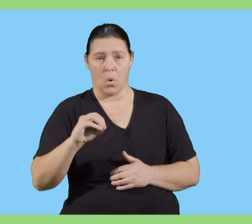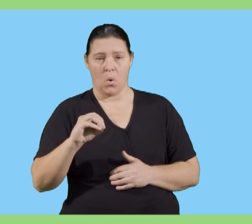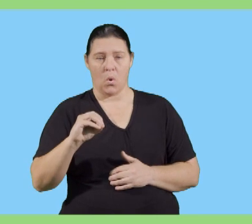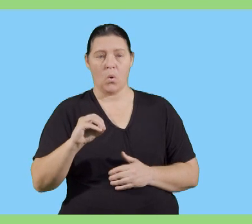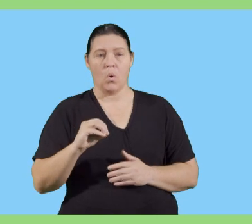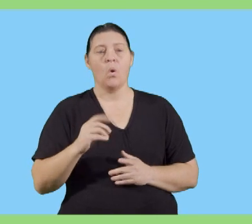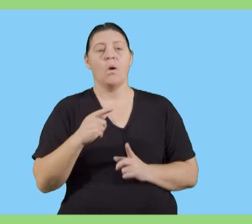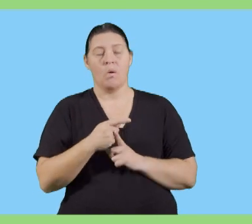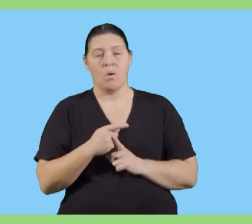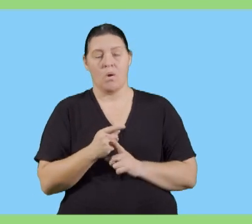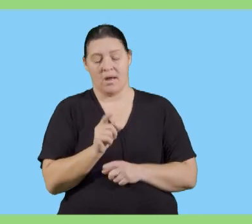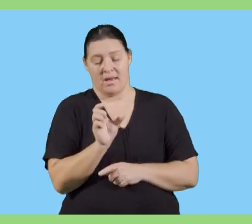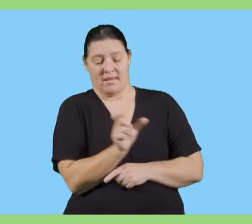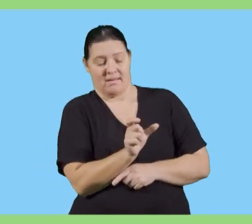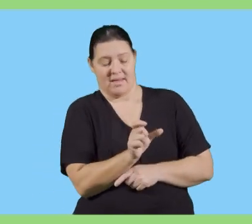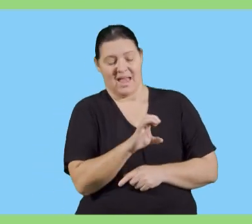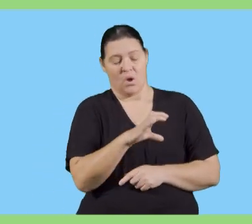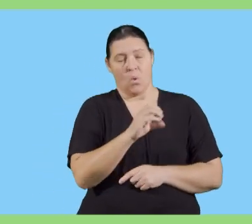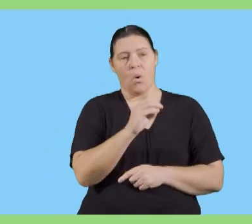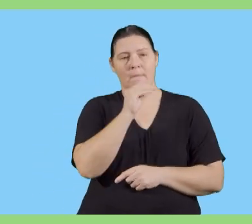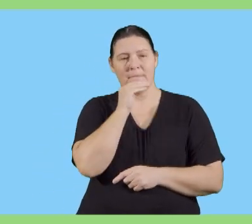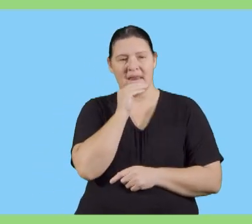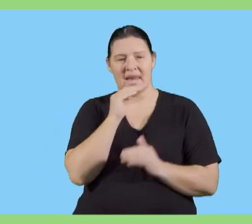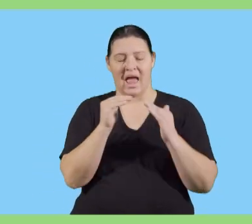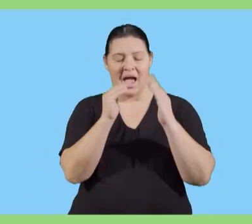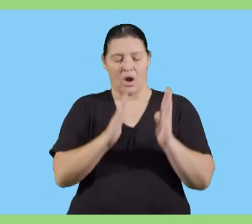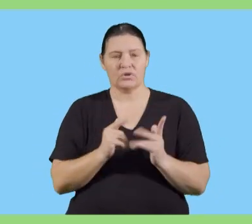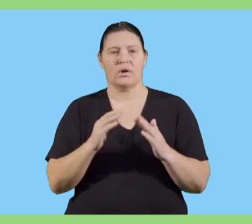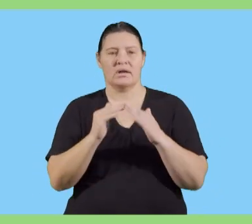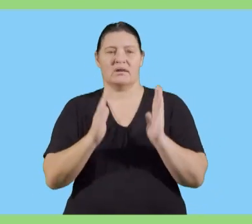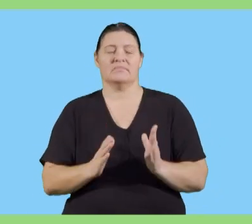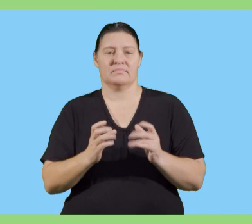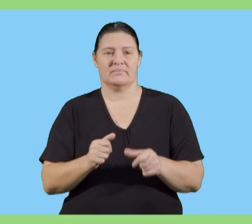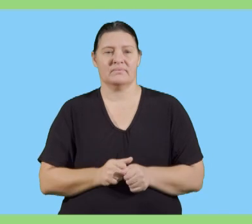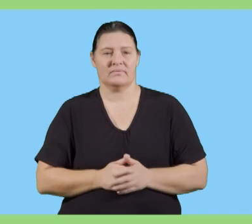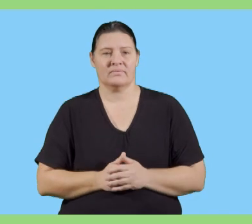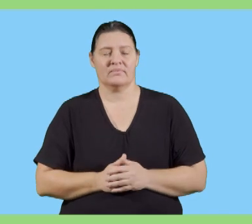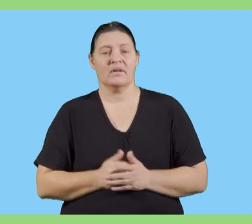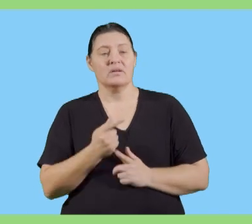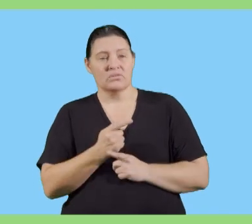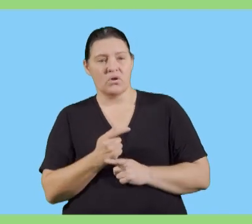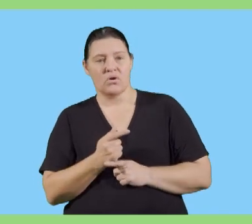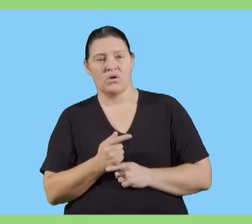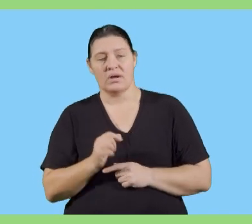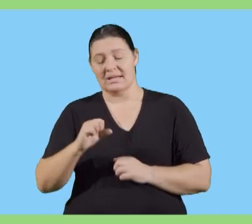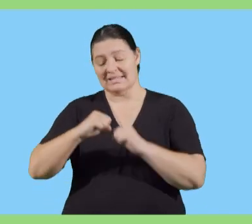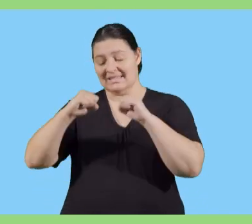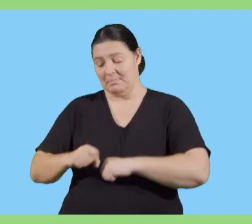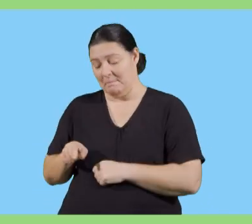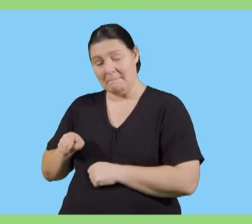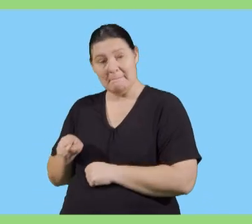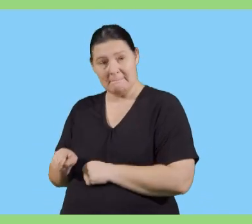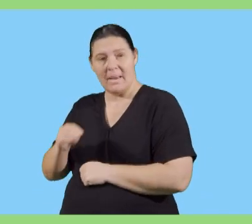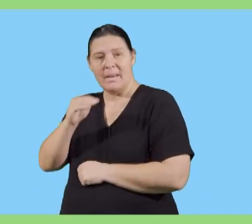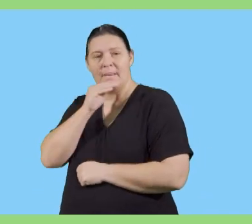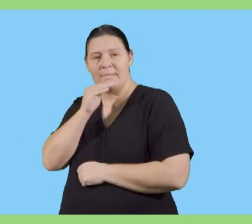suffix system means a set of things that work together. Therefore, an ecosystem